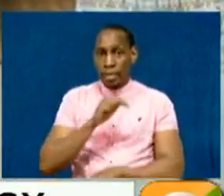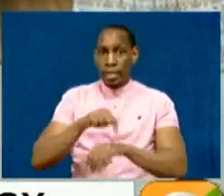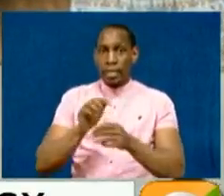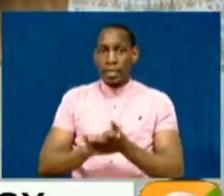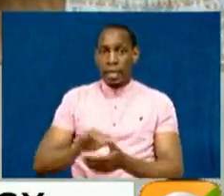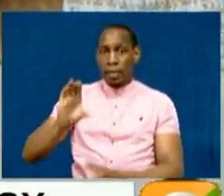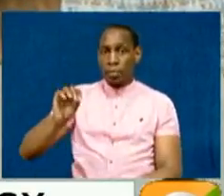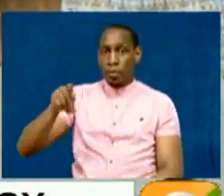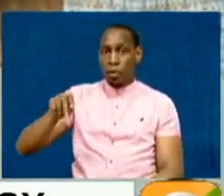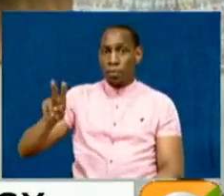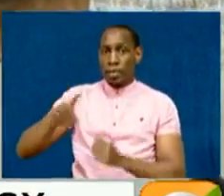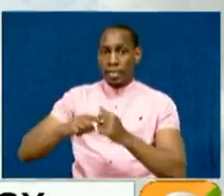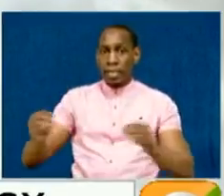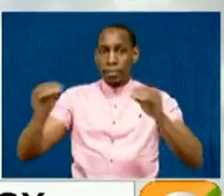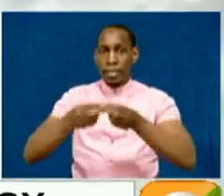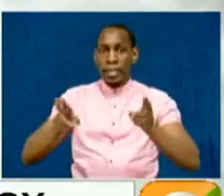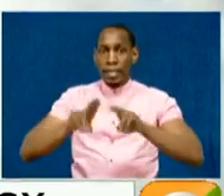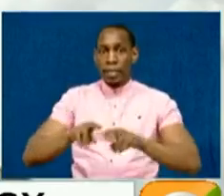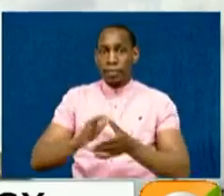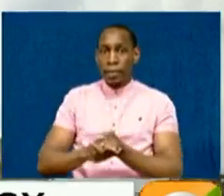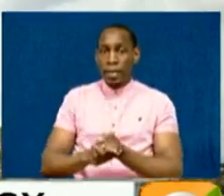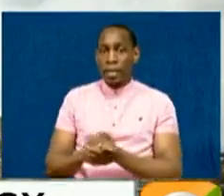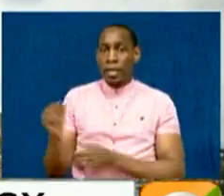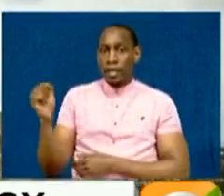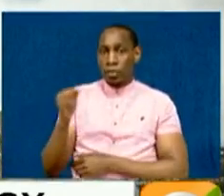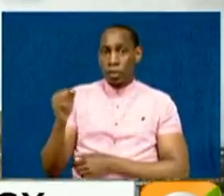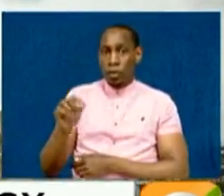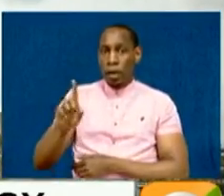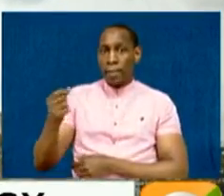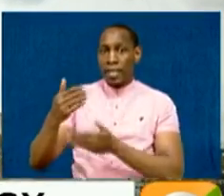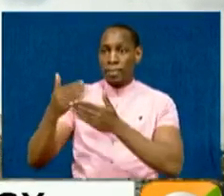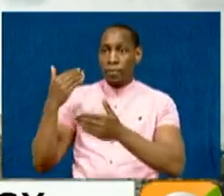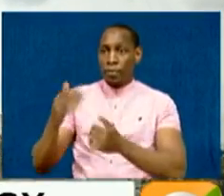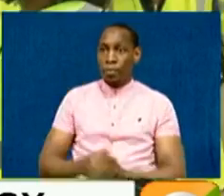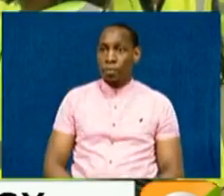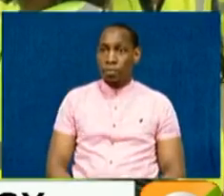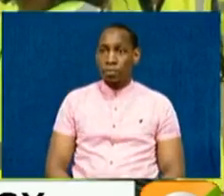during the COP26 conference that took place in Glasgow, Scotland, a month ago.